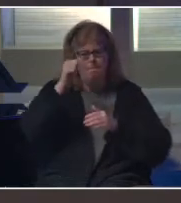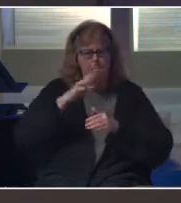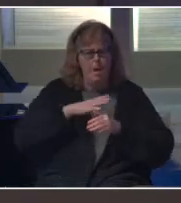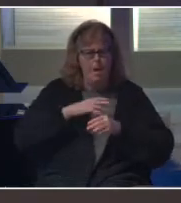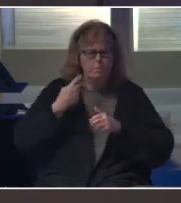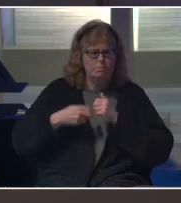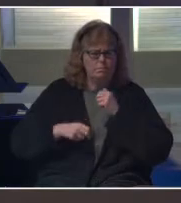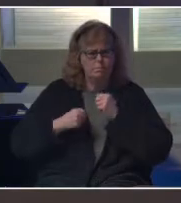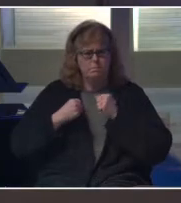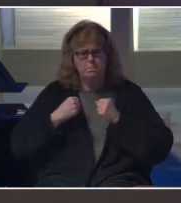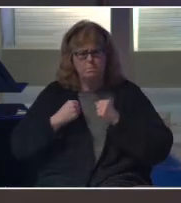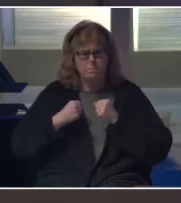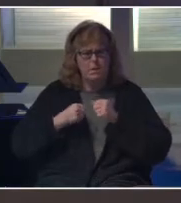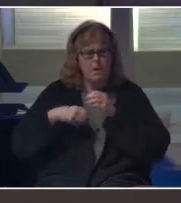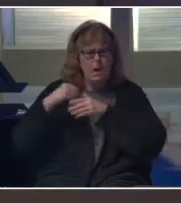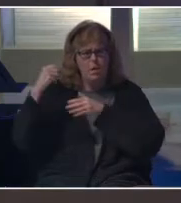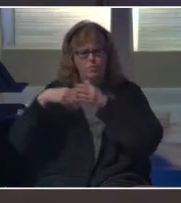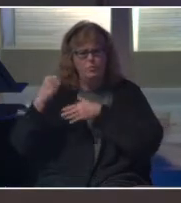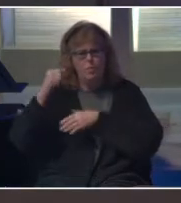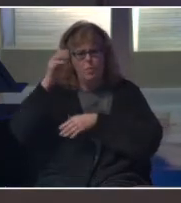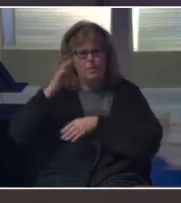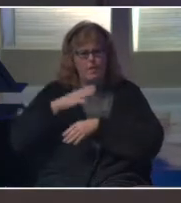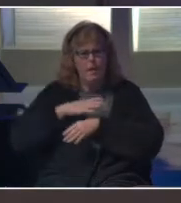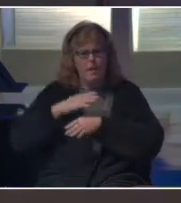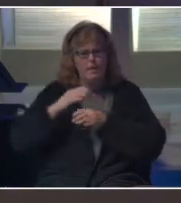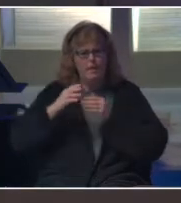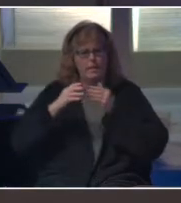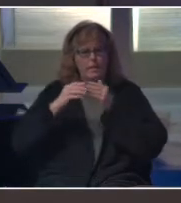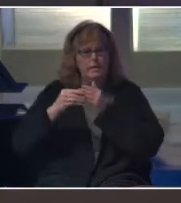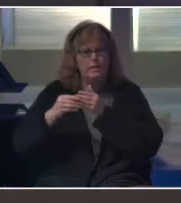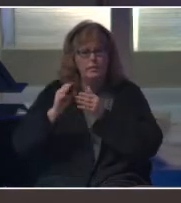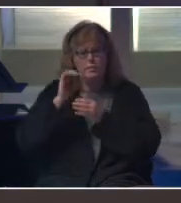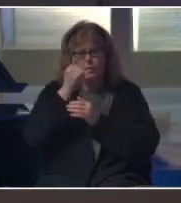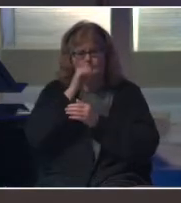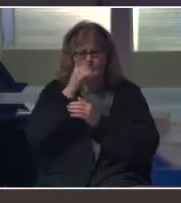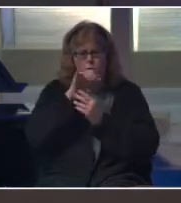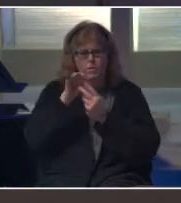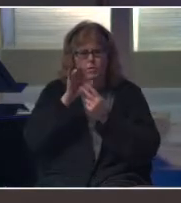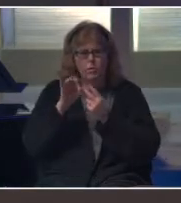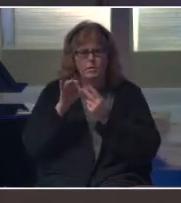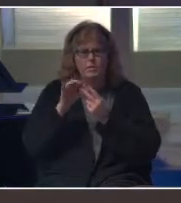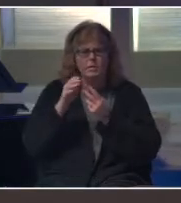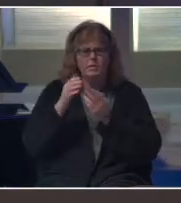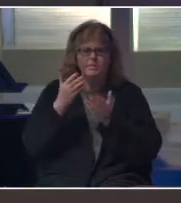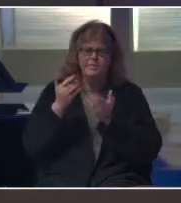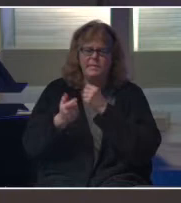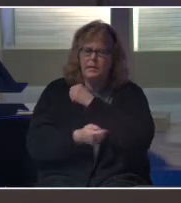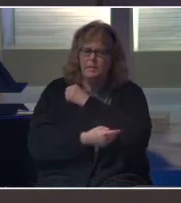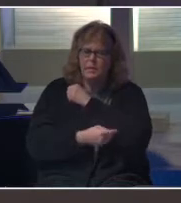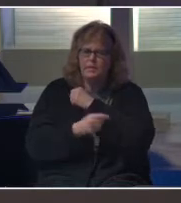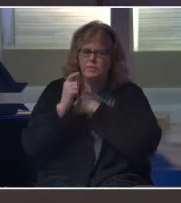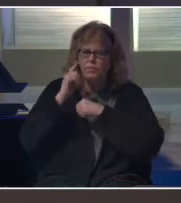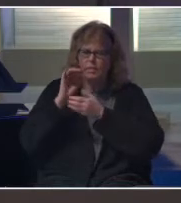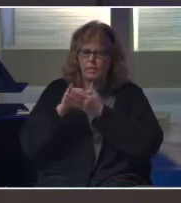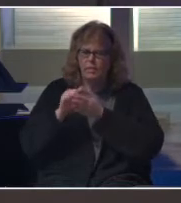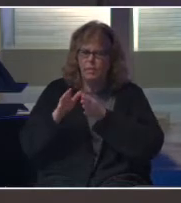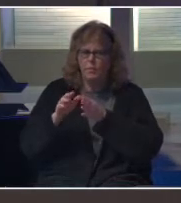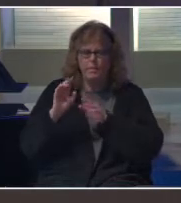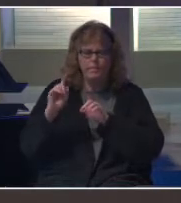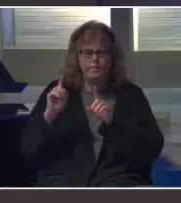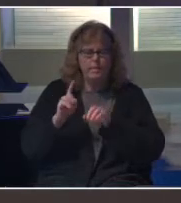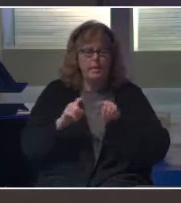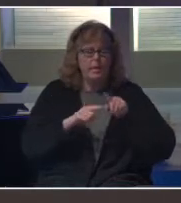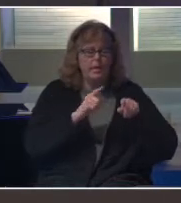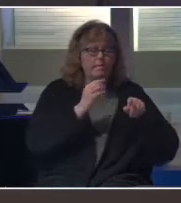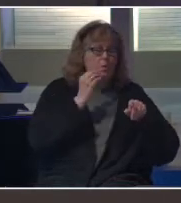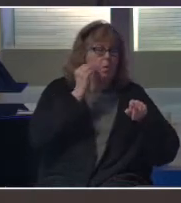man, an outdoor type, leads to foolish choices. I mean, there is that temptation to think that. While being